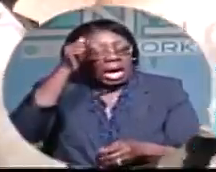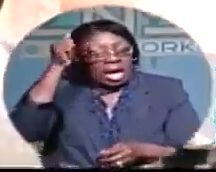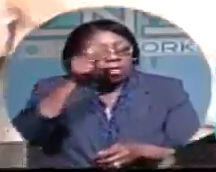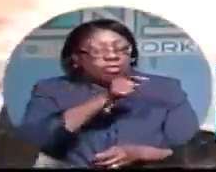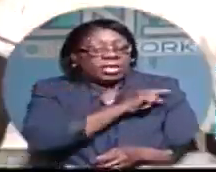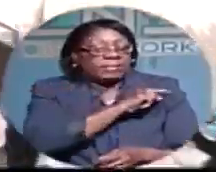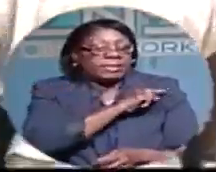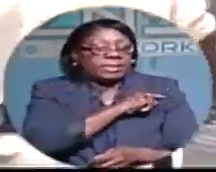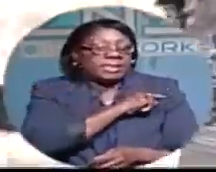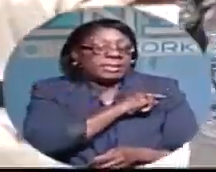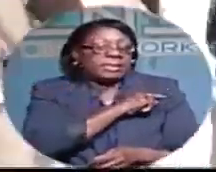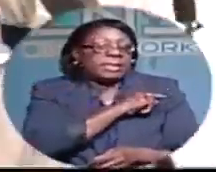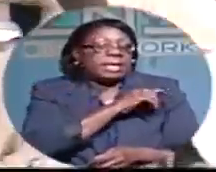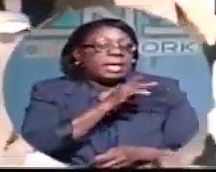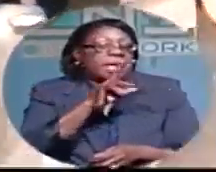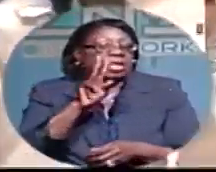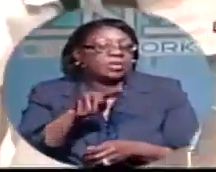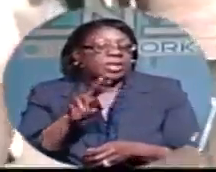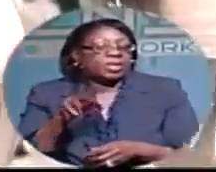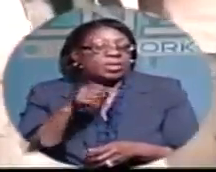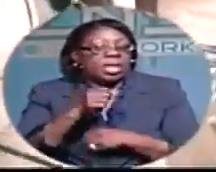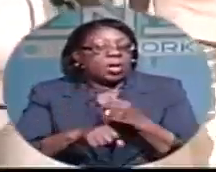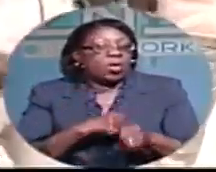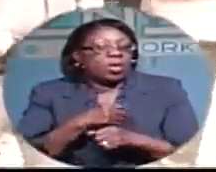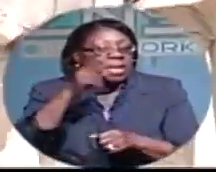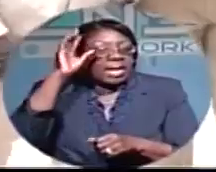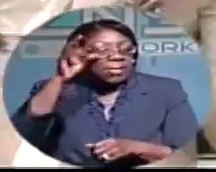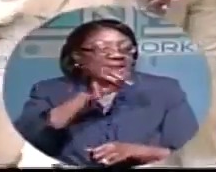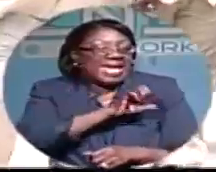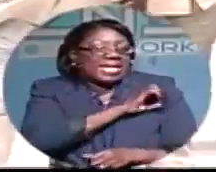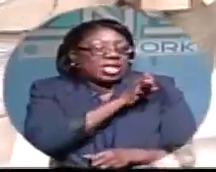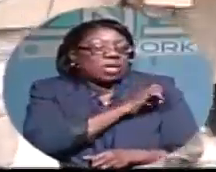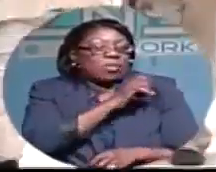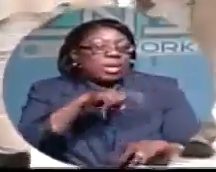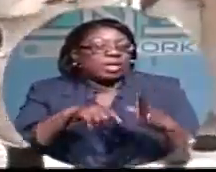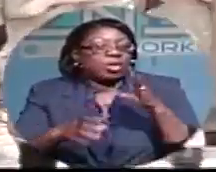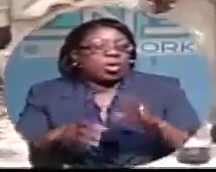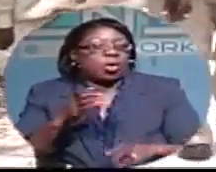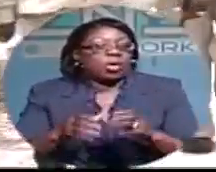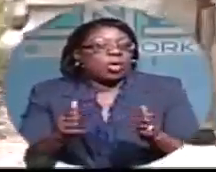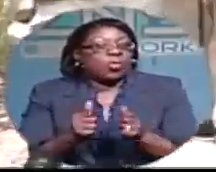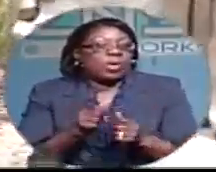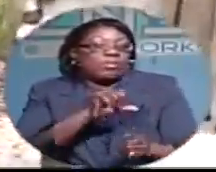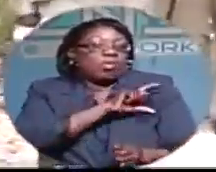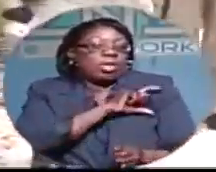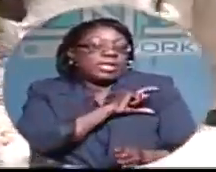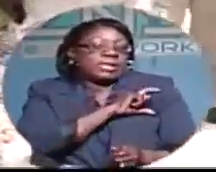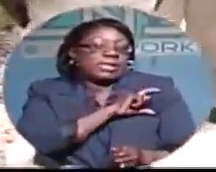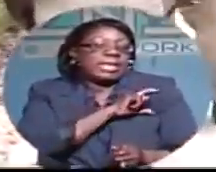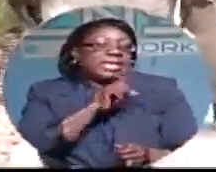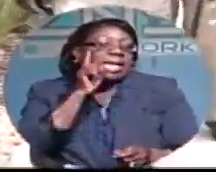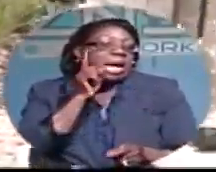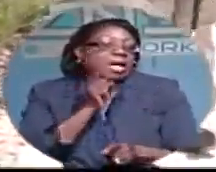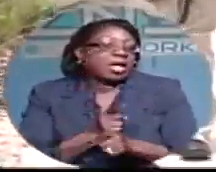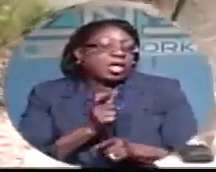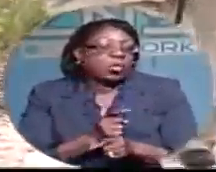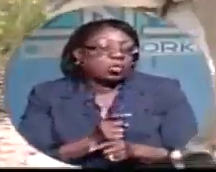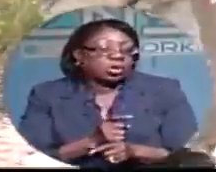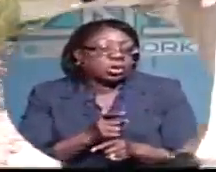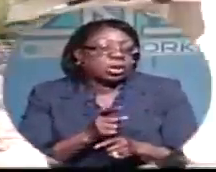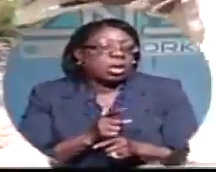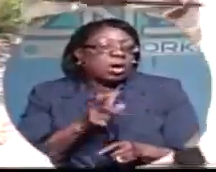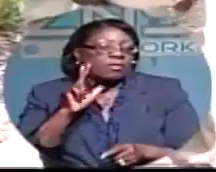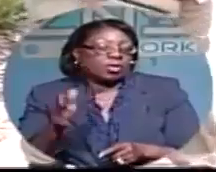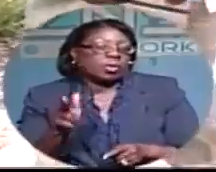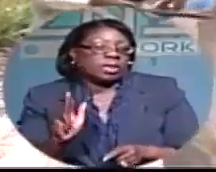his co-accused, 22-year-old Clemson Edgecombe, arrived at court under heavy police escort. They're accused of gunning down